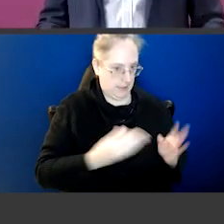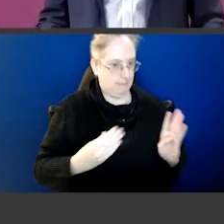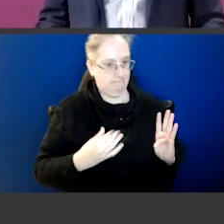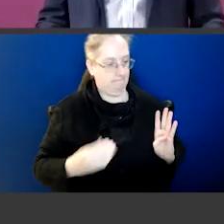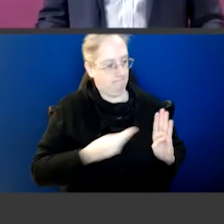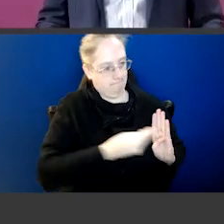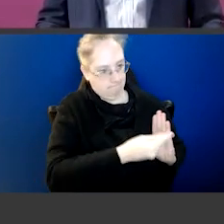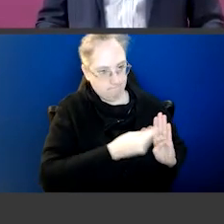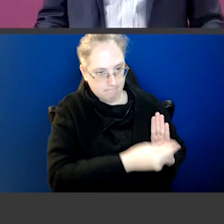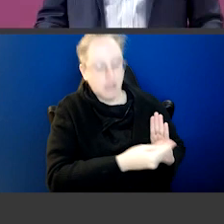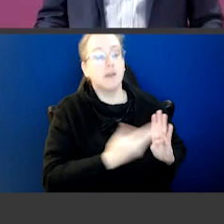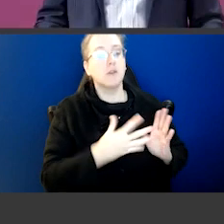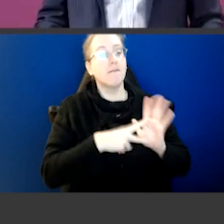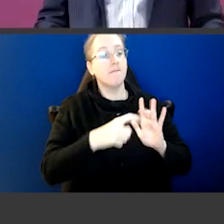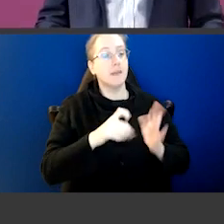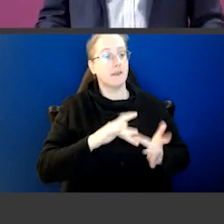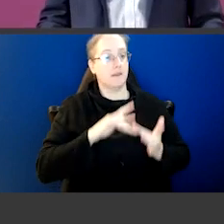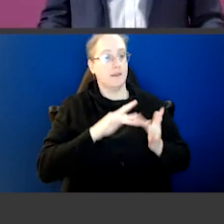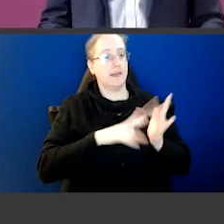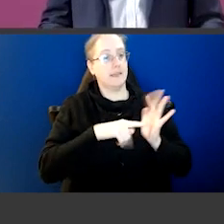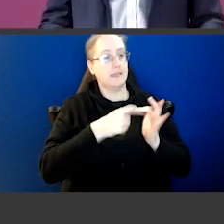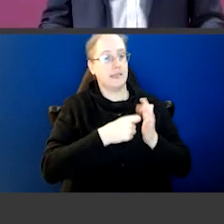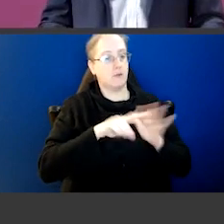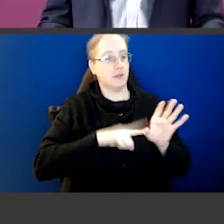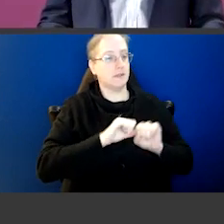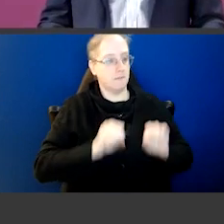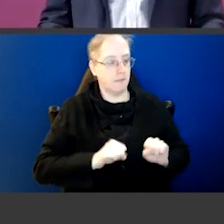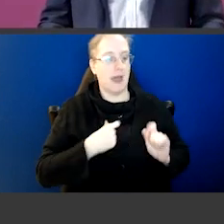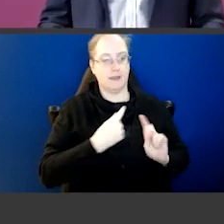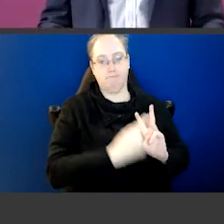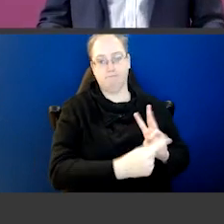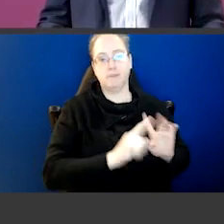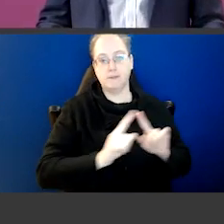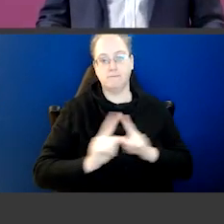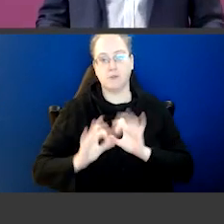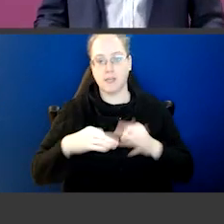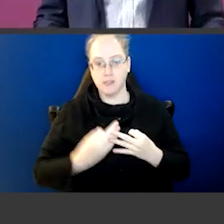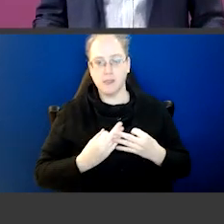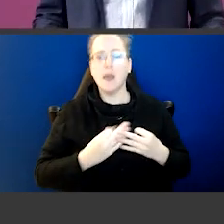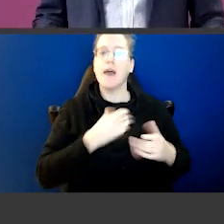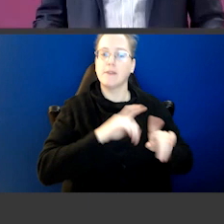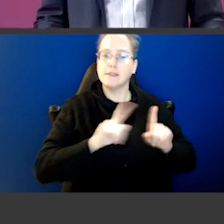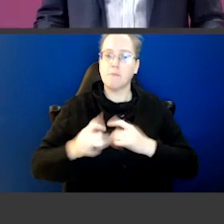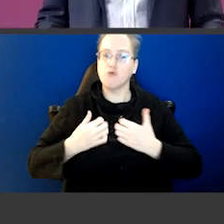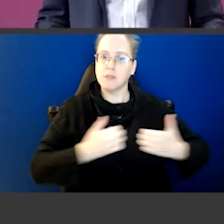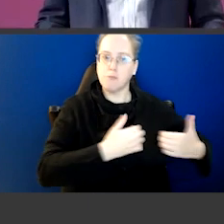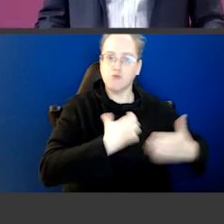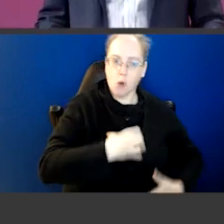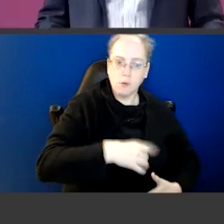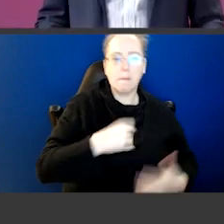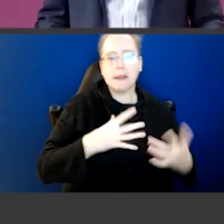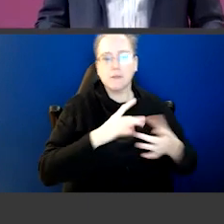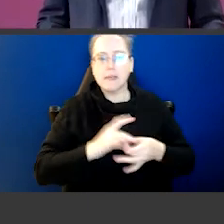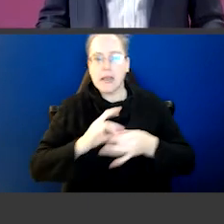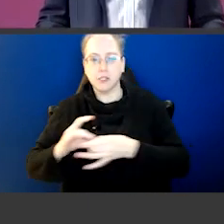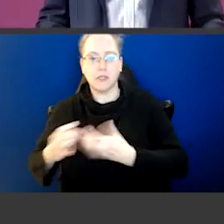is comprised of multiple agencies, each with a distinct role, but in interconnected functions. They also all have an